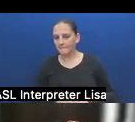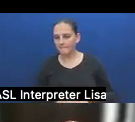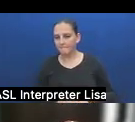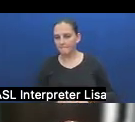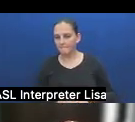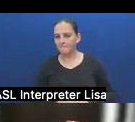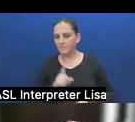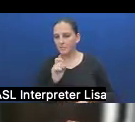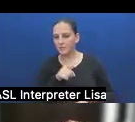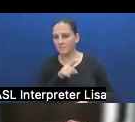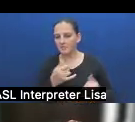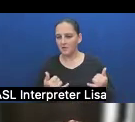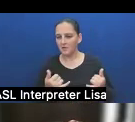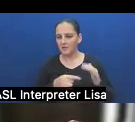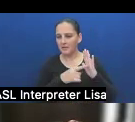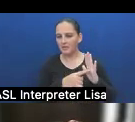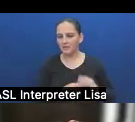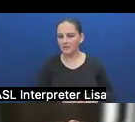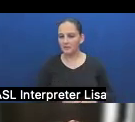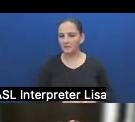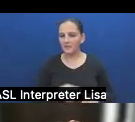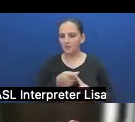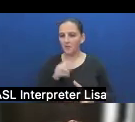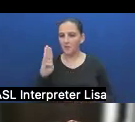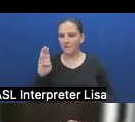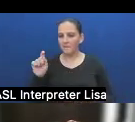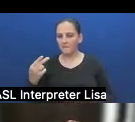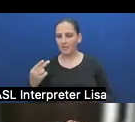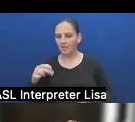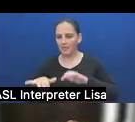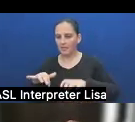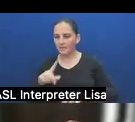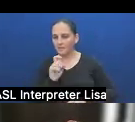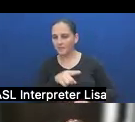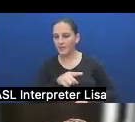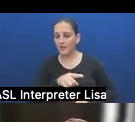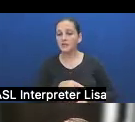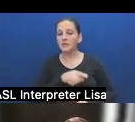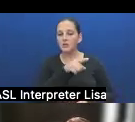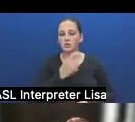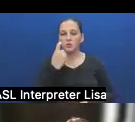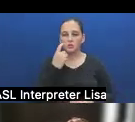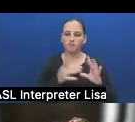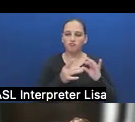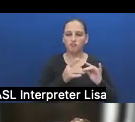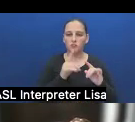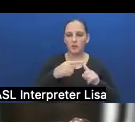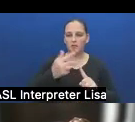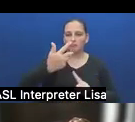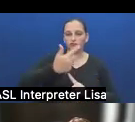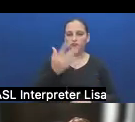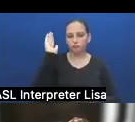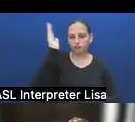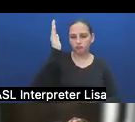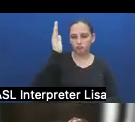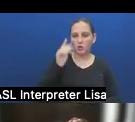about your current example, I think, from Beth. She asks, in the example describing the presentation, you mentioned